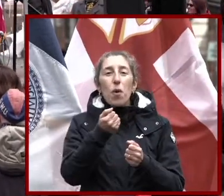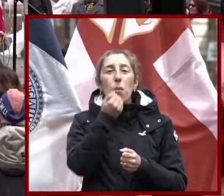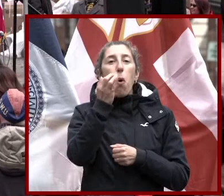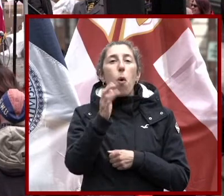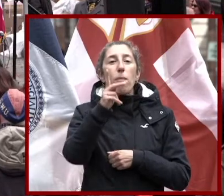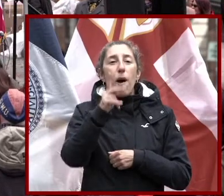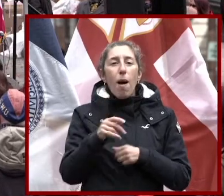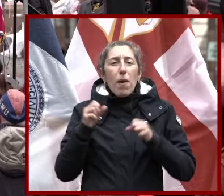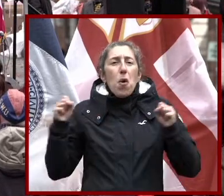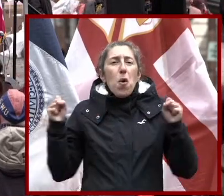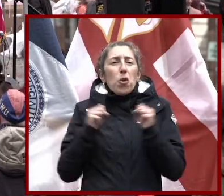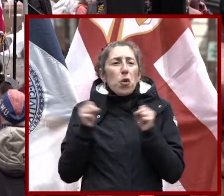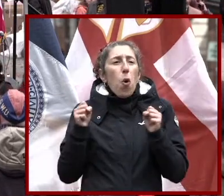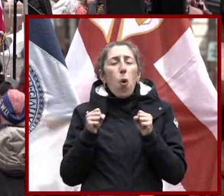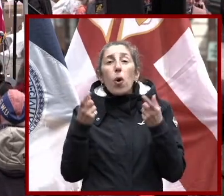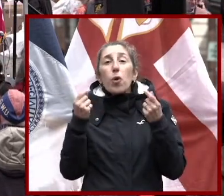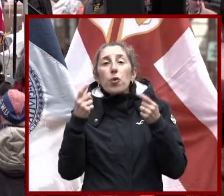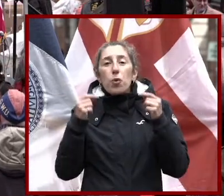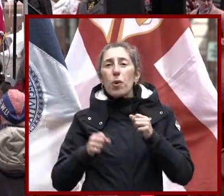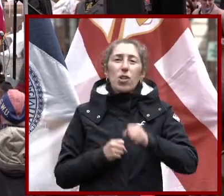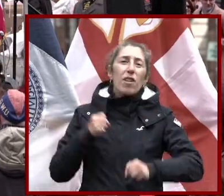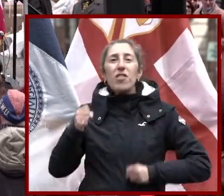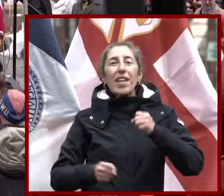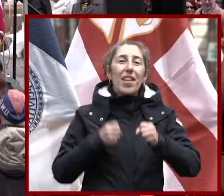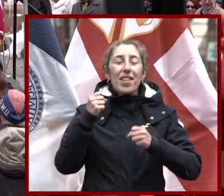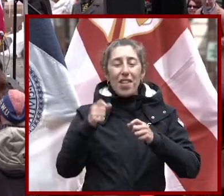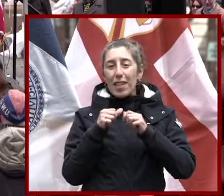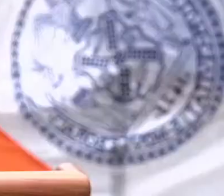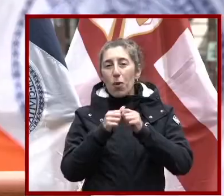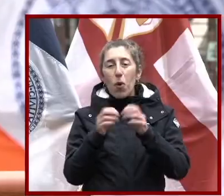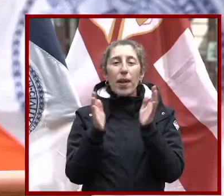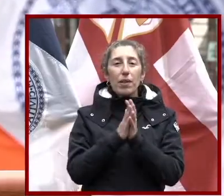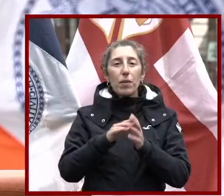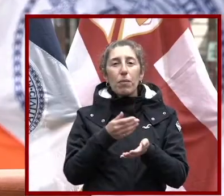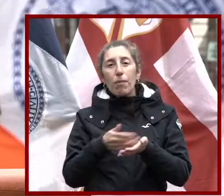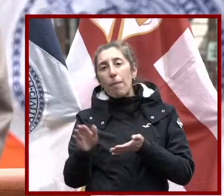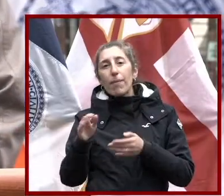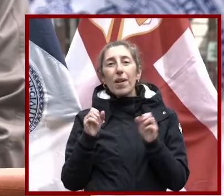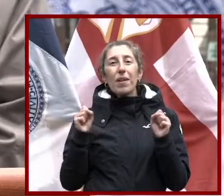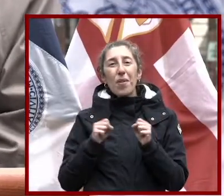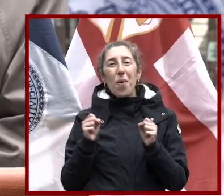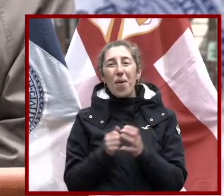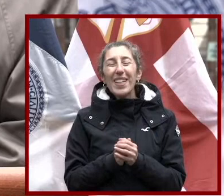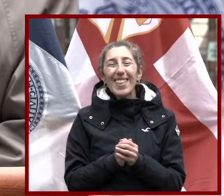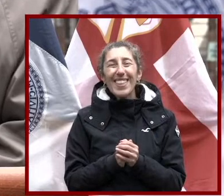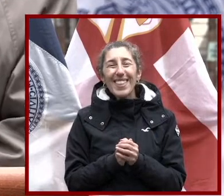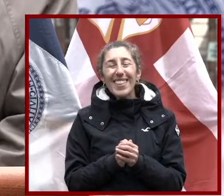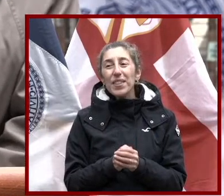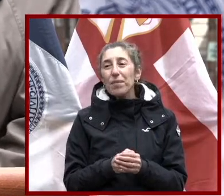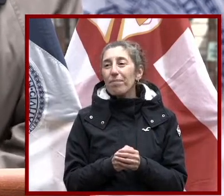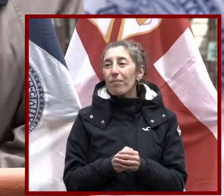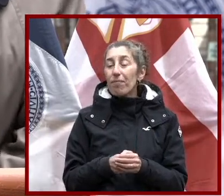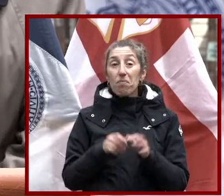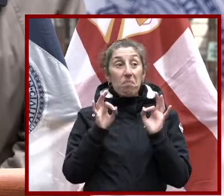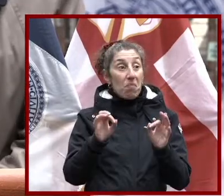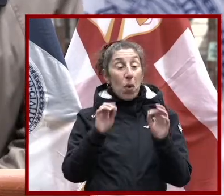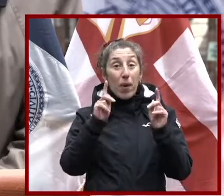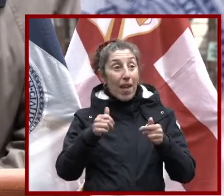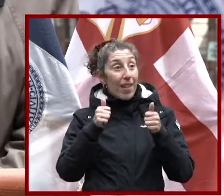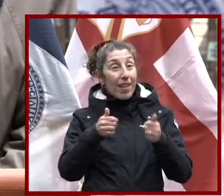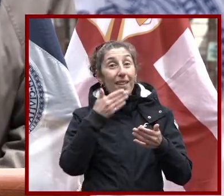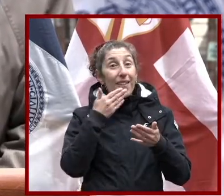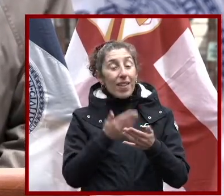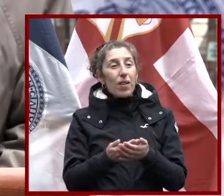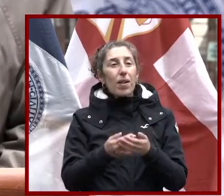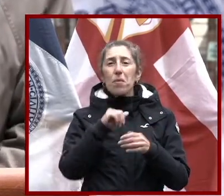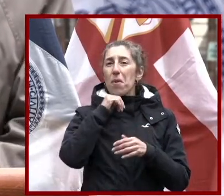ago. Just keep moving, you know, just shake your body. That certainly would help. So now that you've acknowledged that you're doing all right, I'd like to